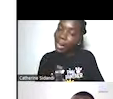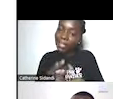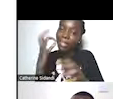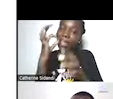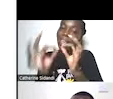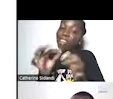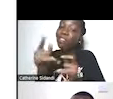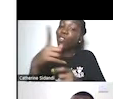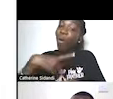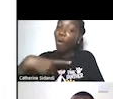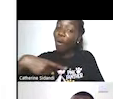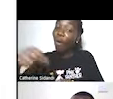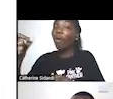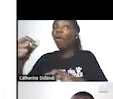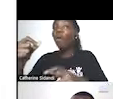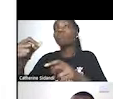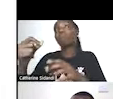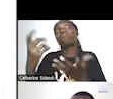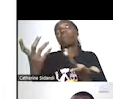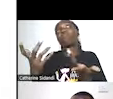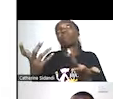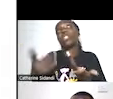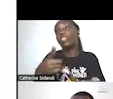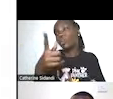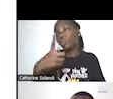to do